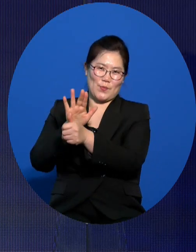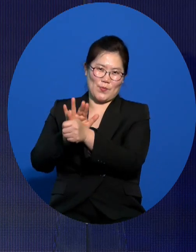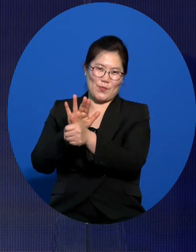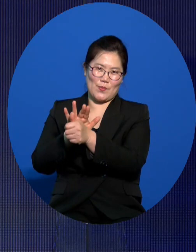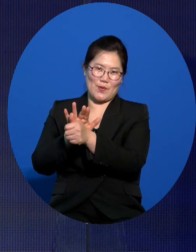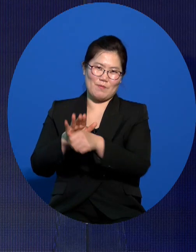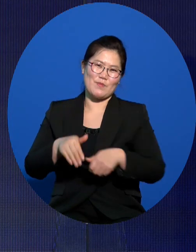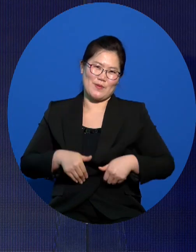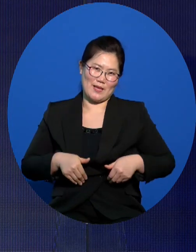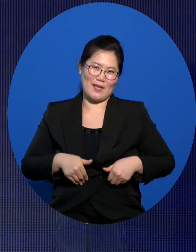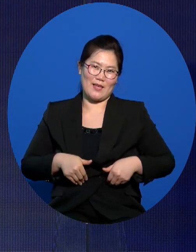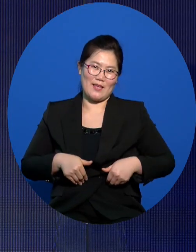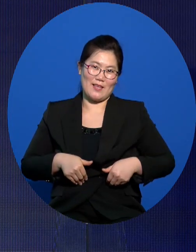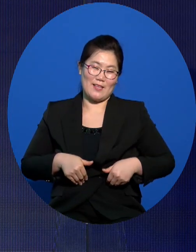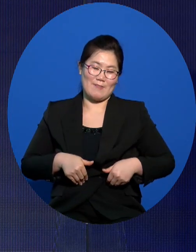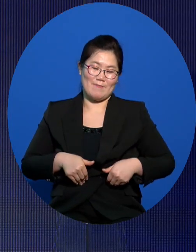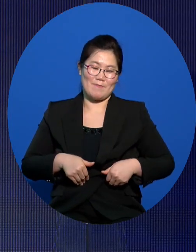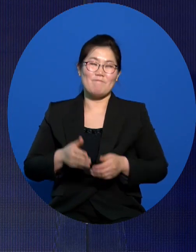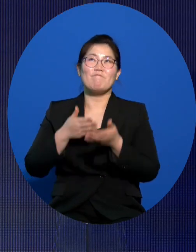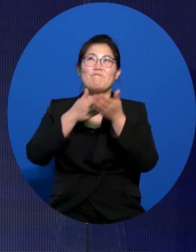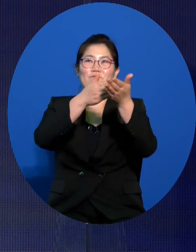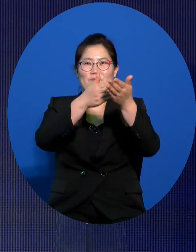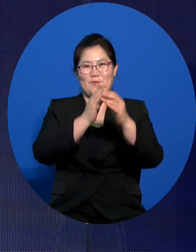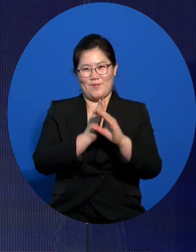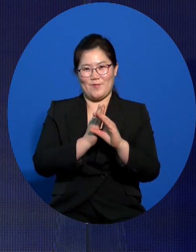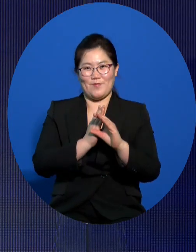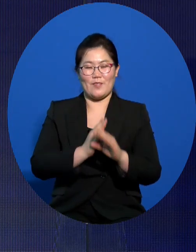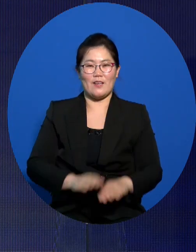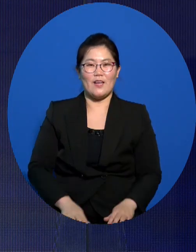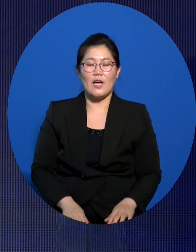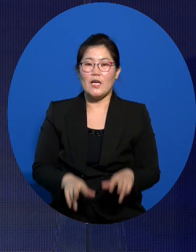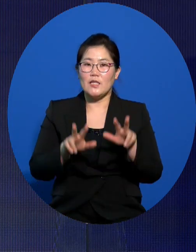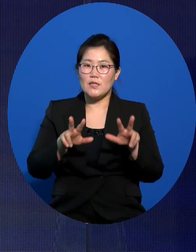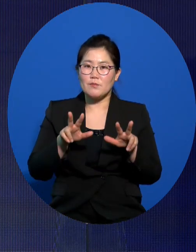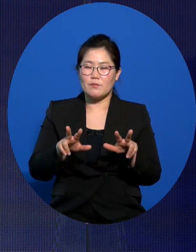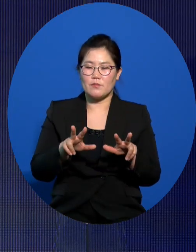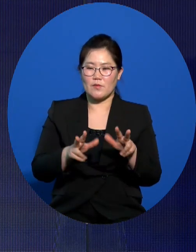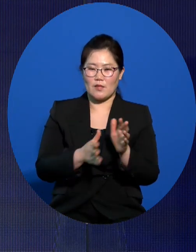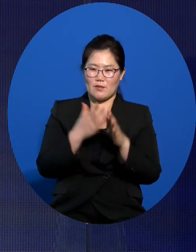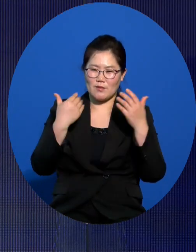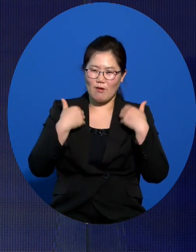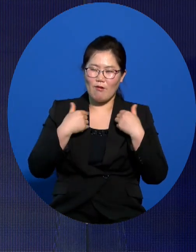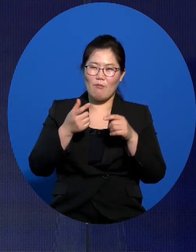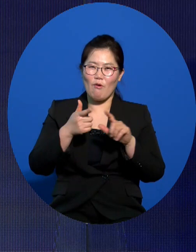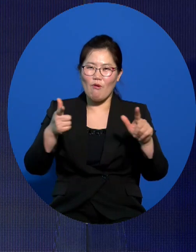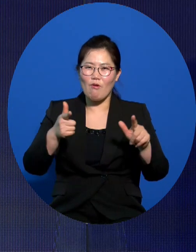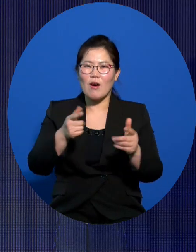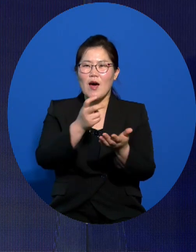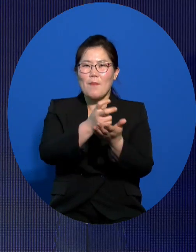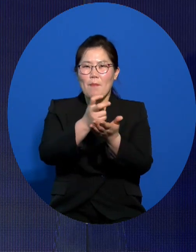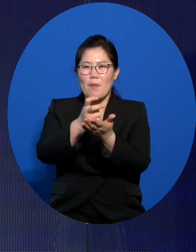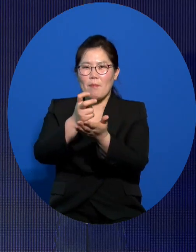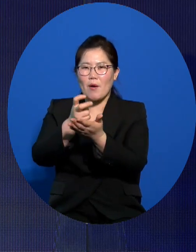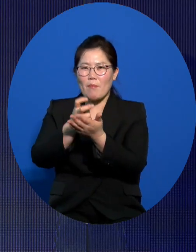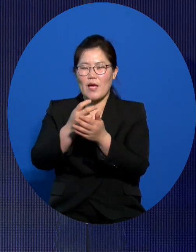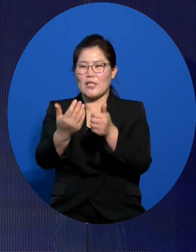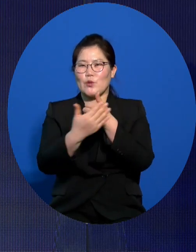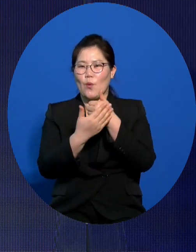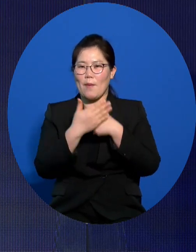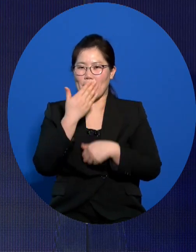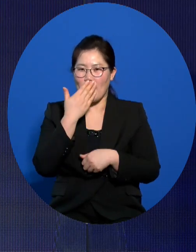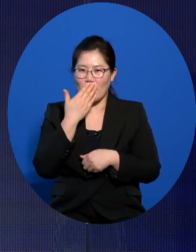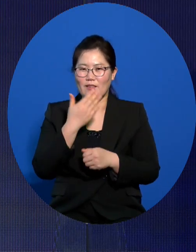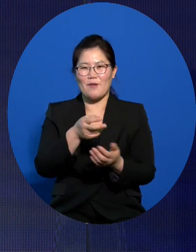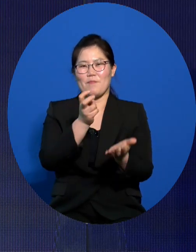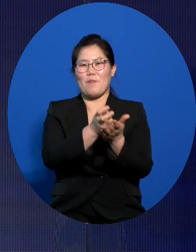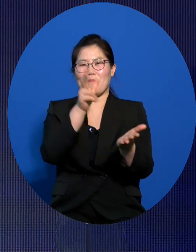well. So we need the government support for this, the government subsidy. That's what we are telling the government.